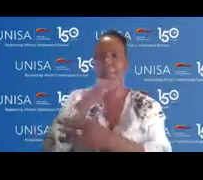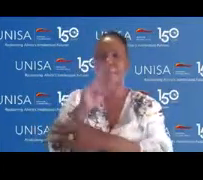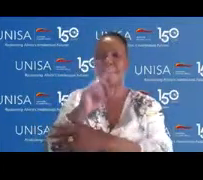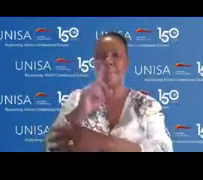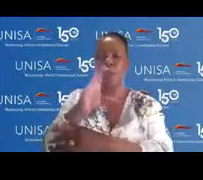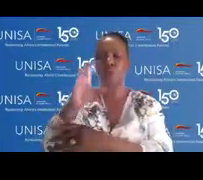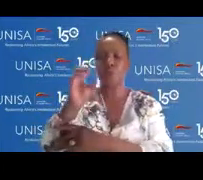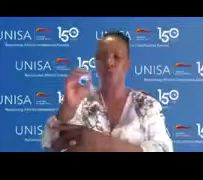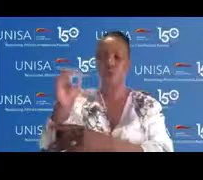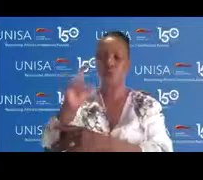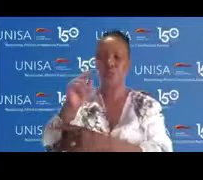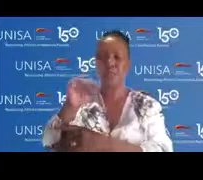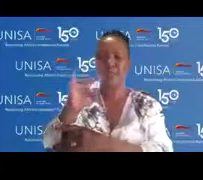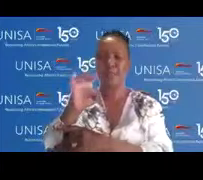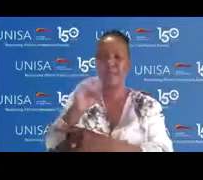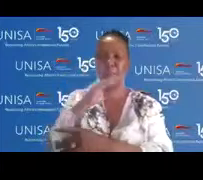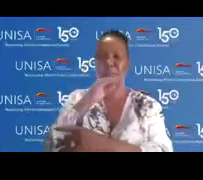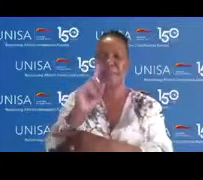to?